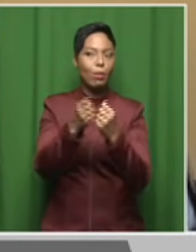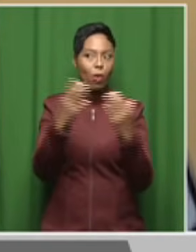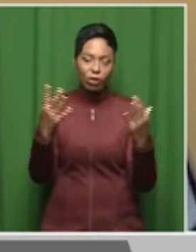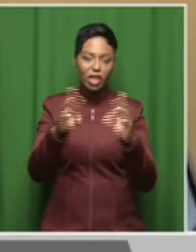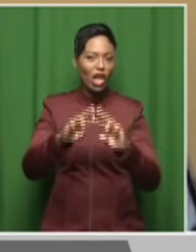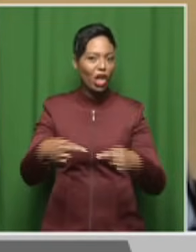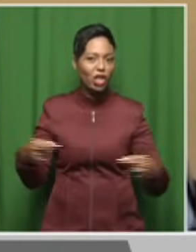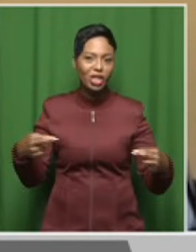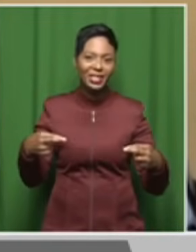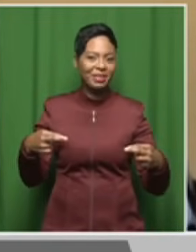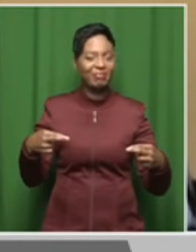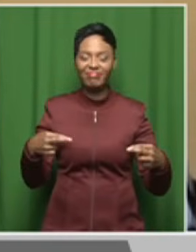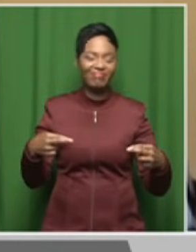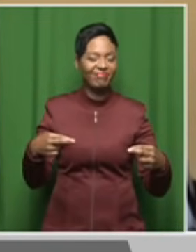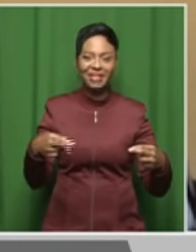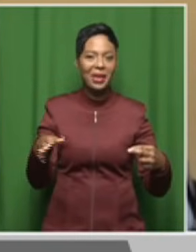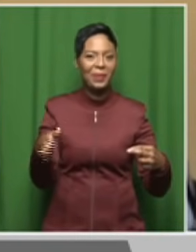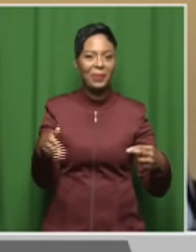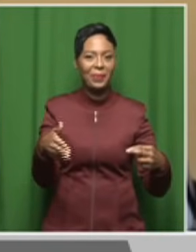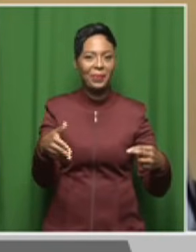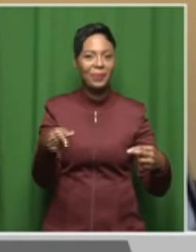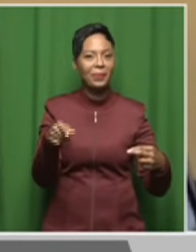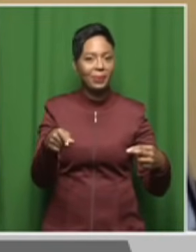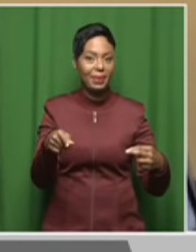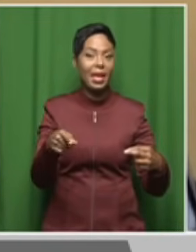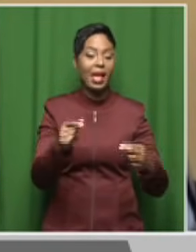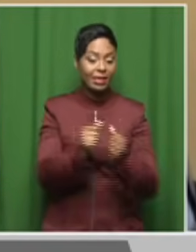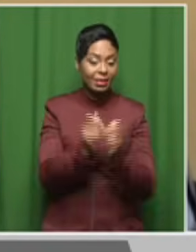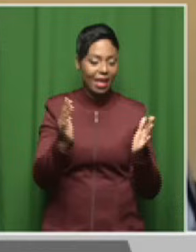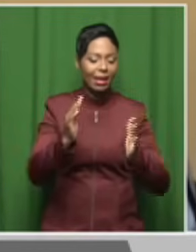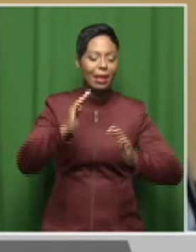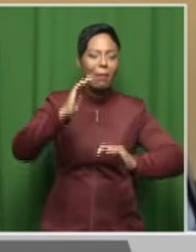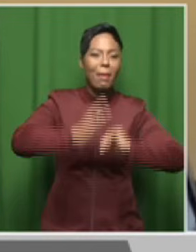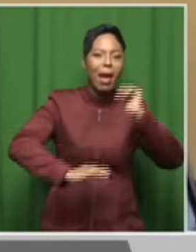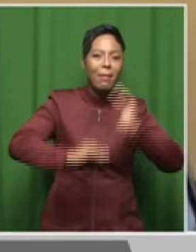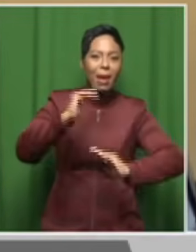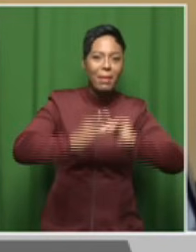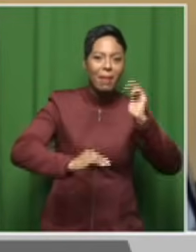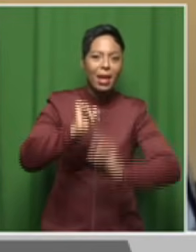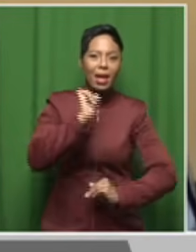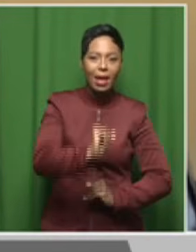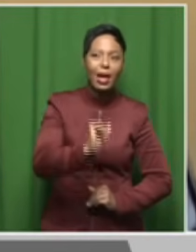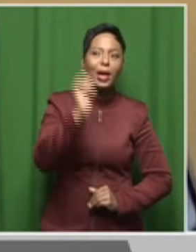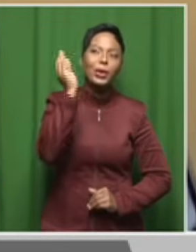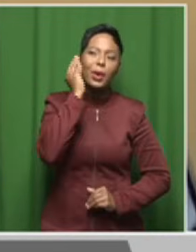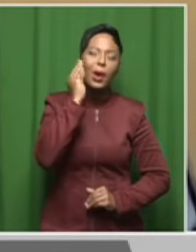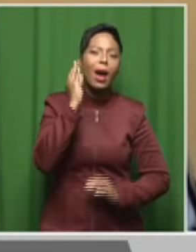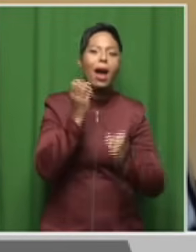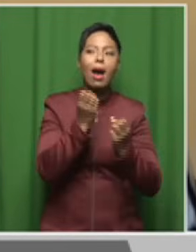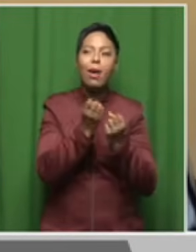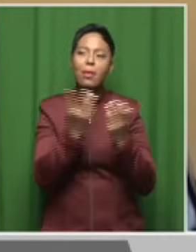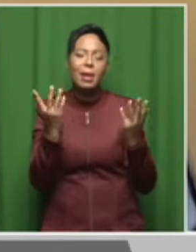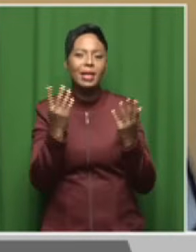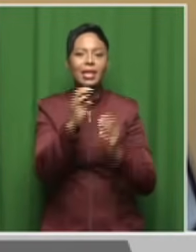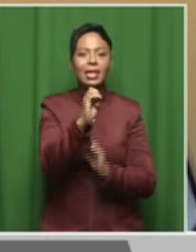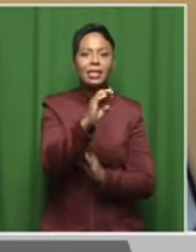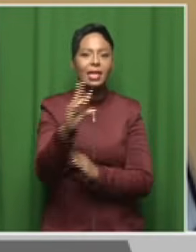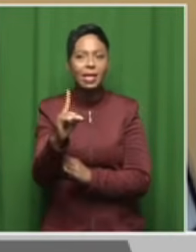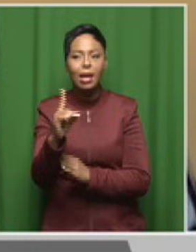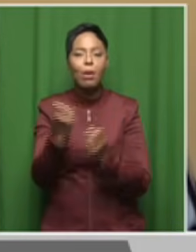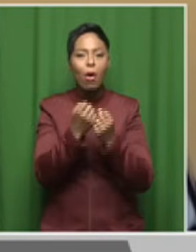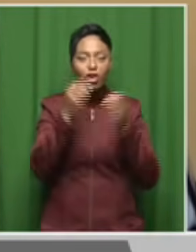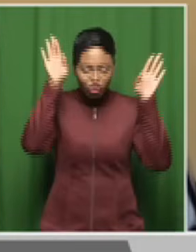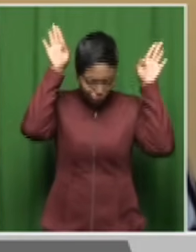under-resourced. It starts with infrastructure, of course. We know how many of these ECDs are run from women's homes,